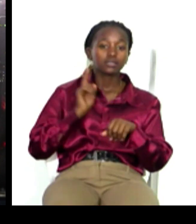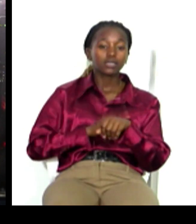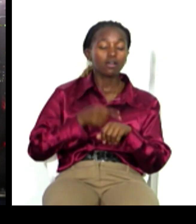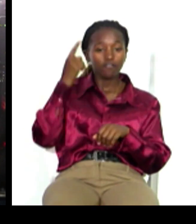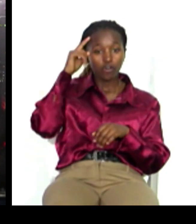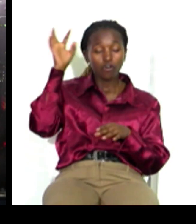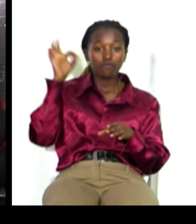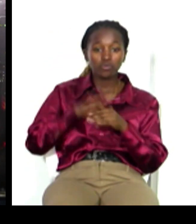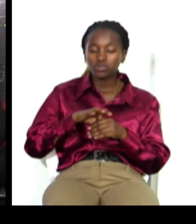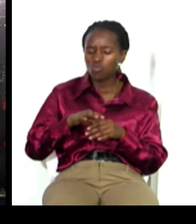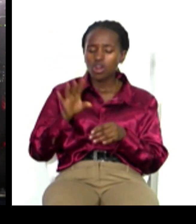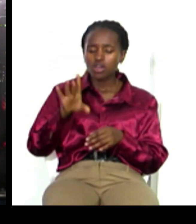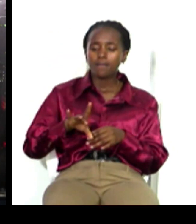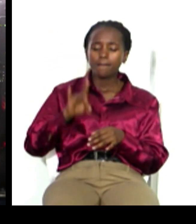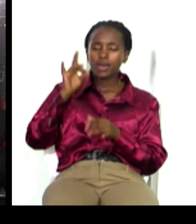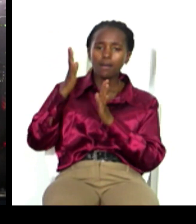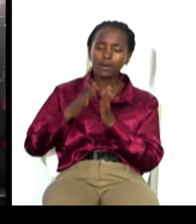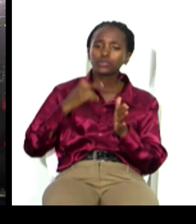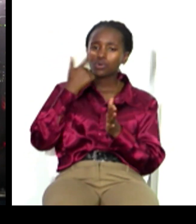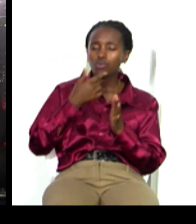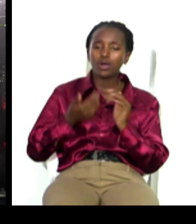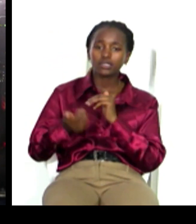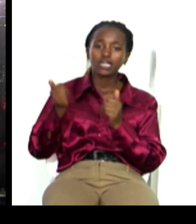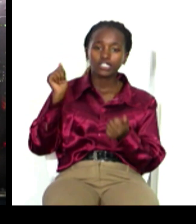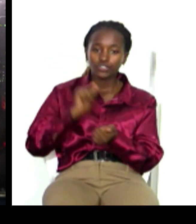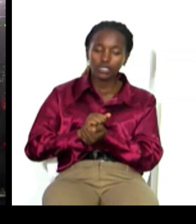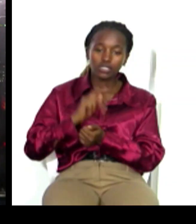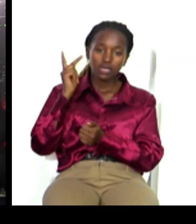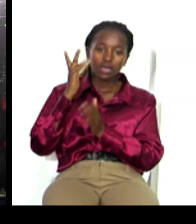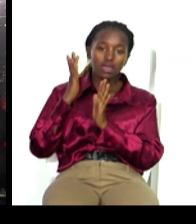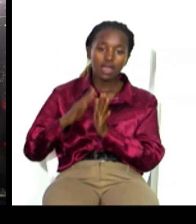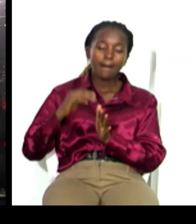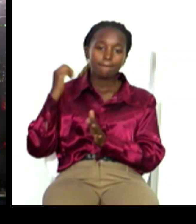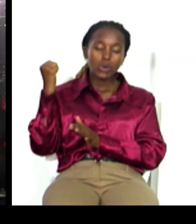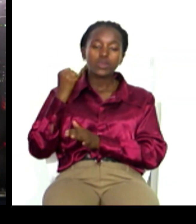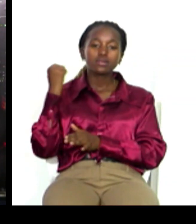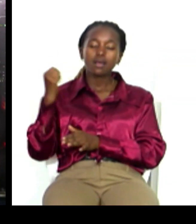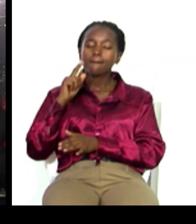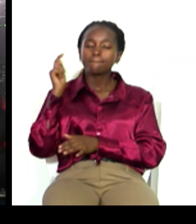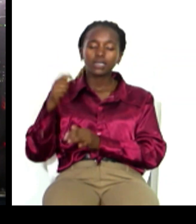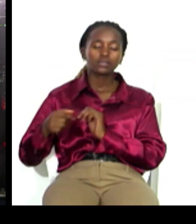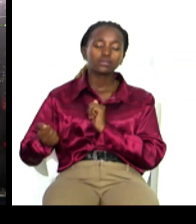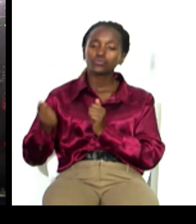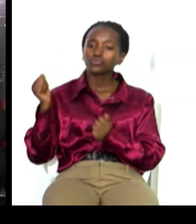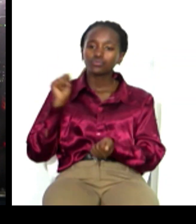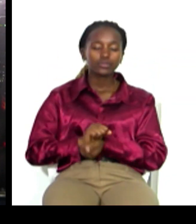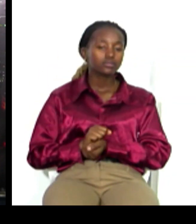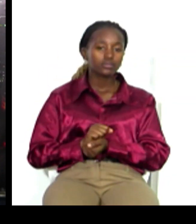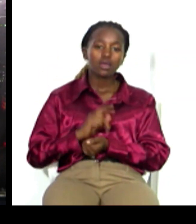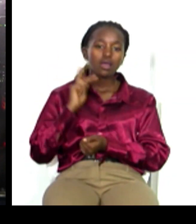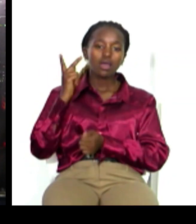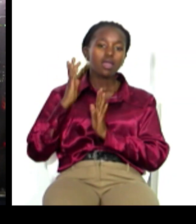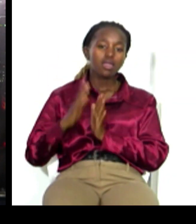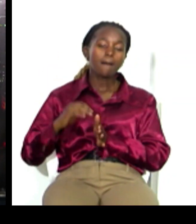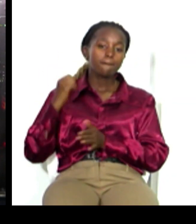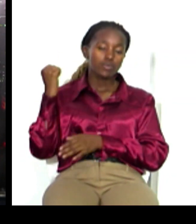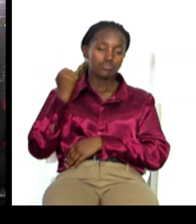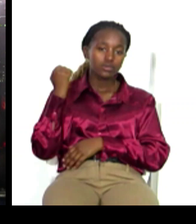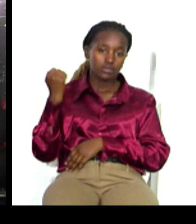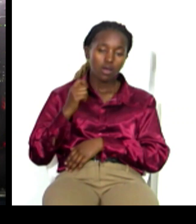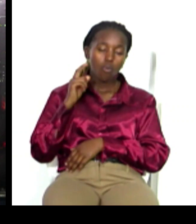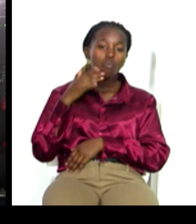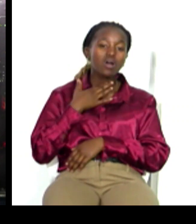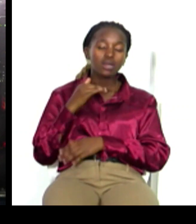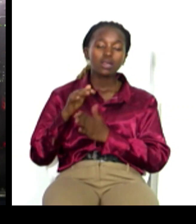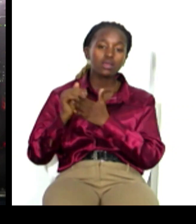choose a leader that is going to change Kenyan politics. They are going to choose a right leader that is going to make this Kenya move